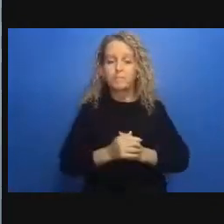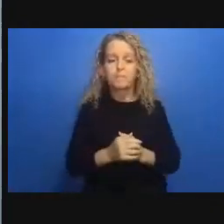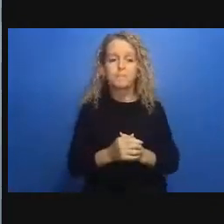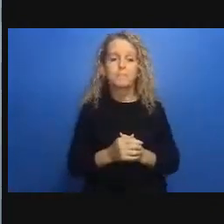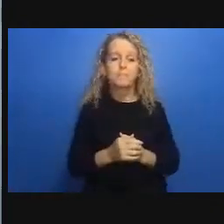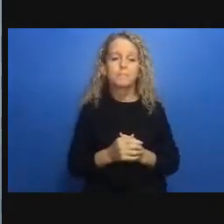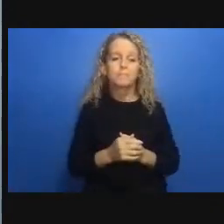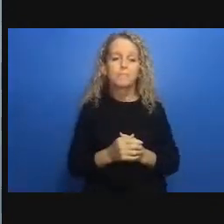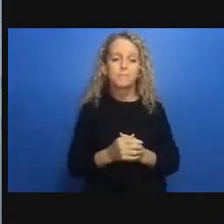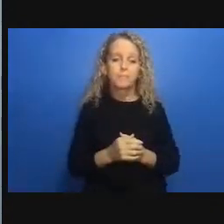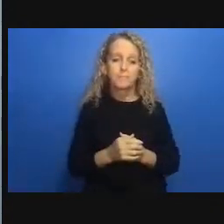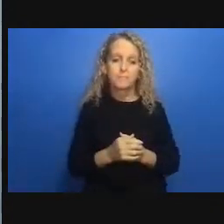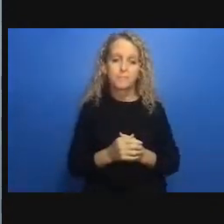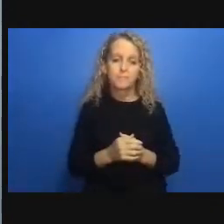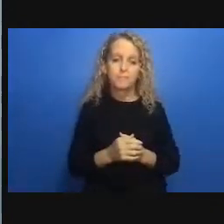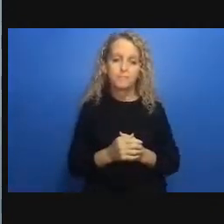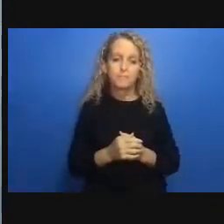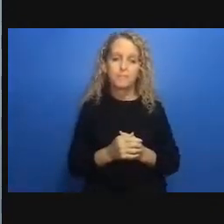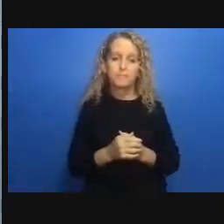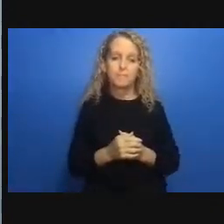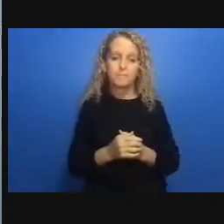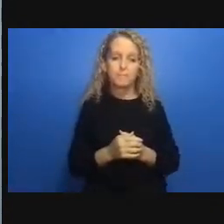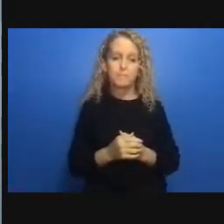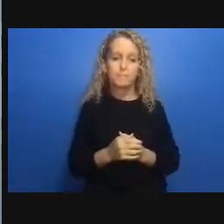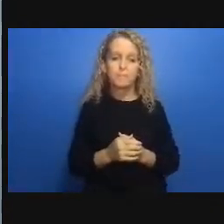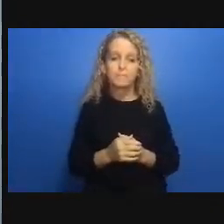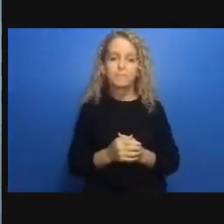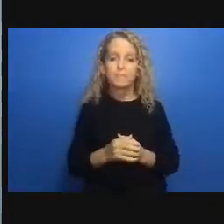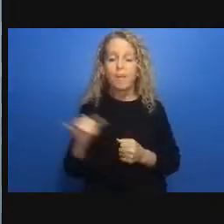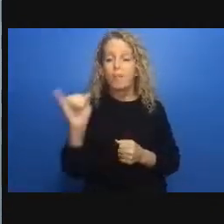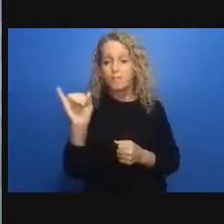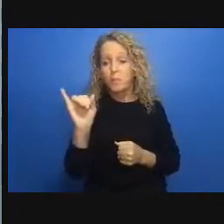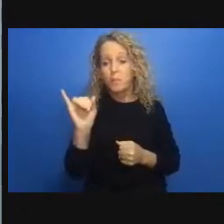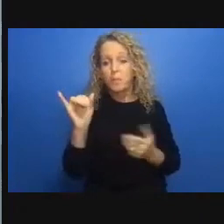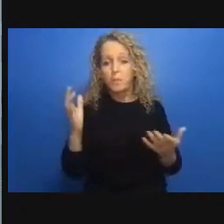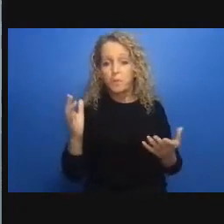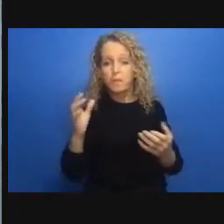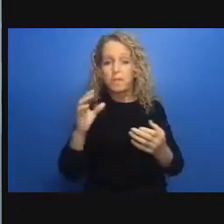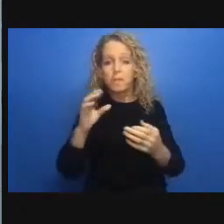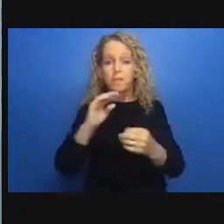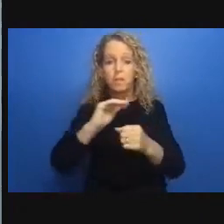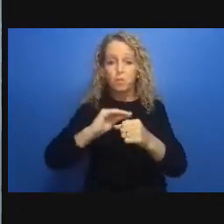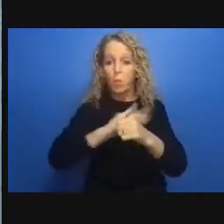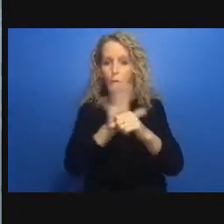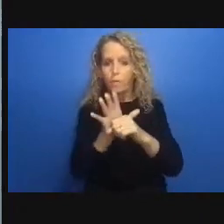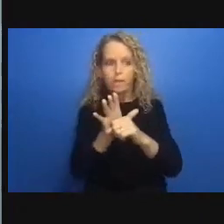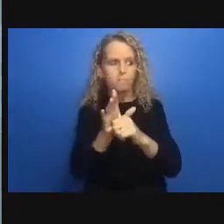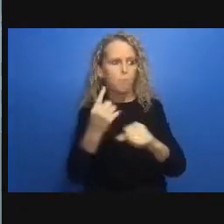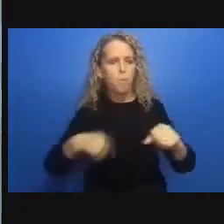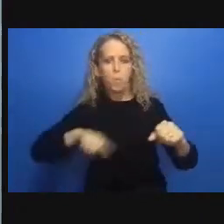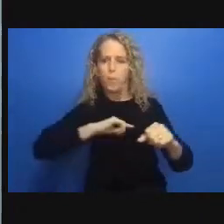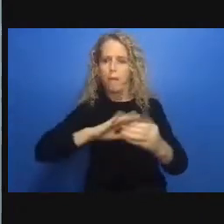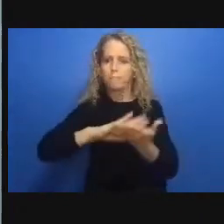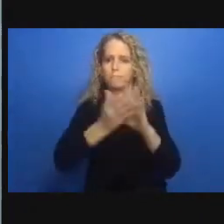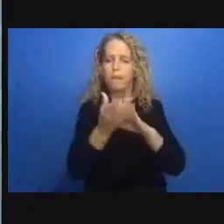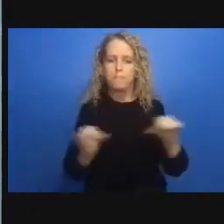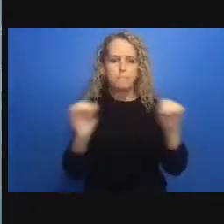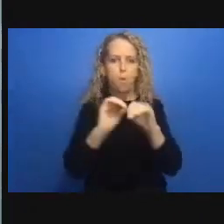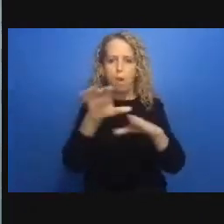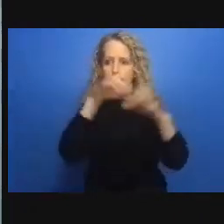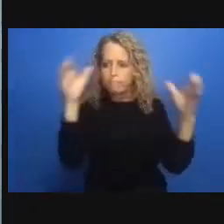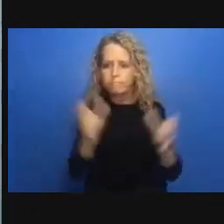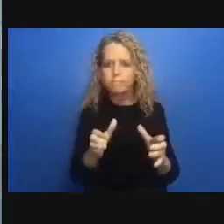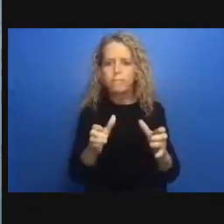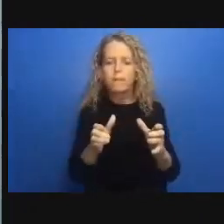So it was also noted that the COVID-19 crisis, which brought us all together, has accelerated a lot